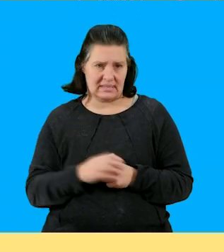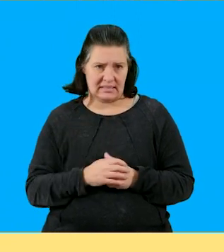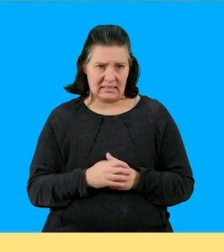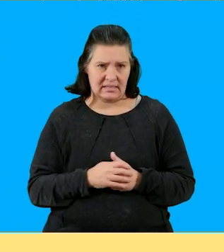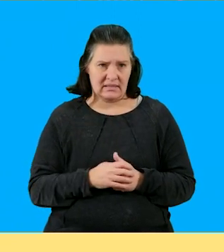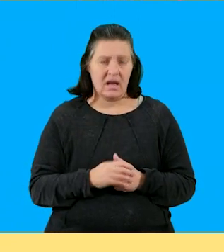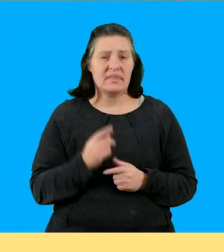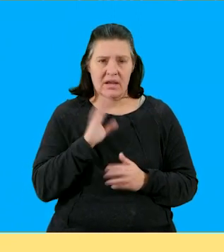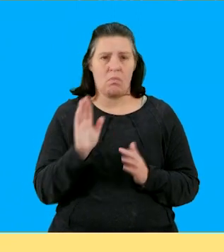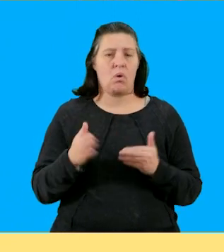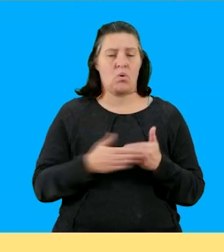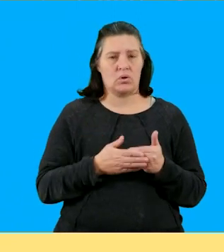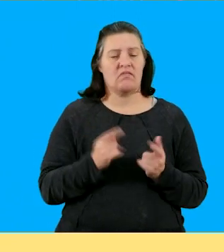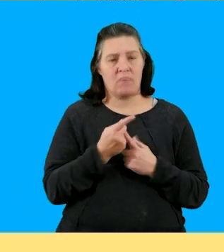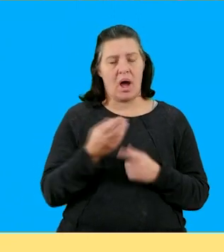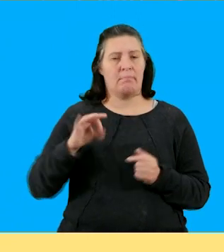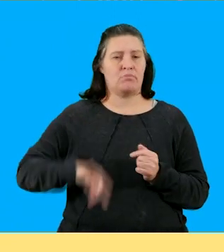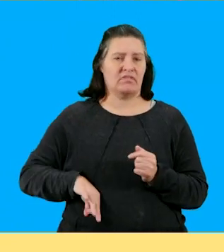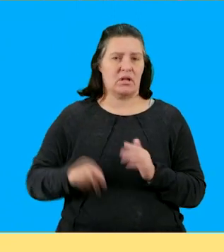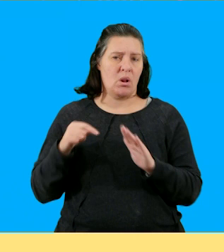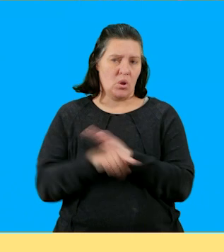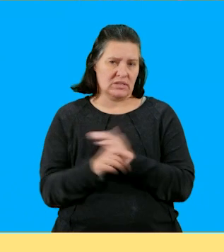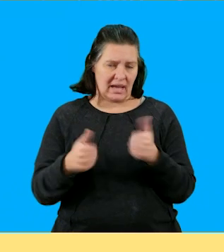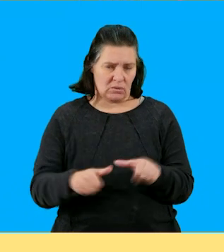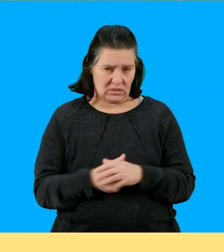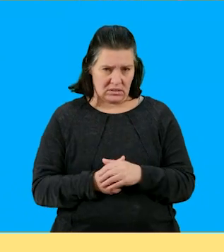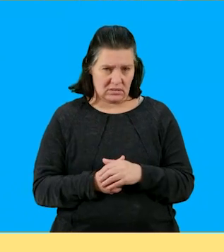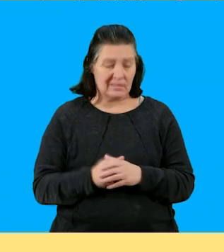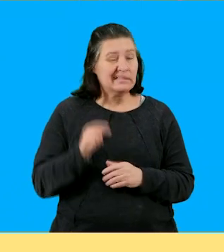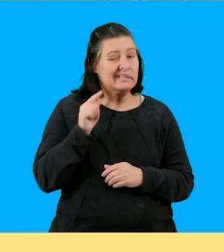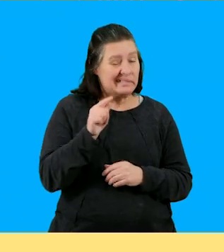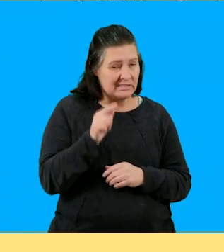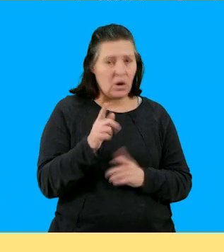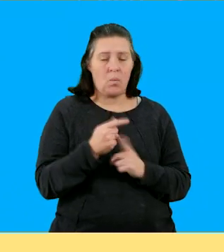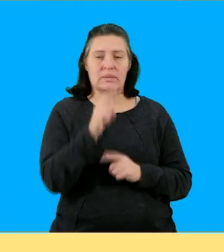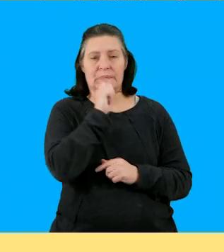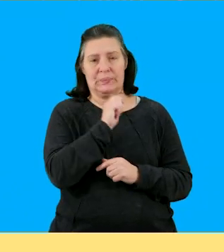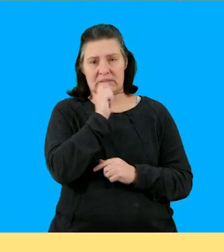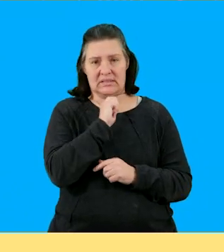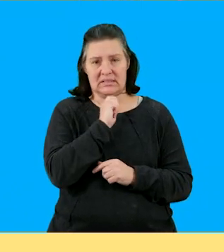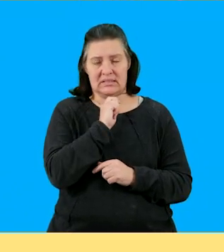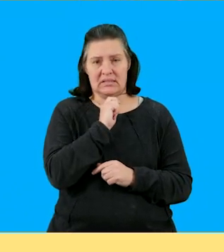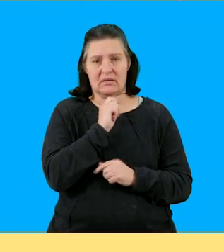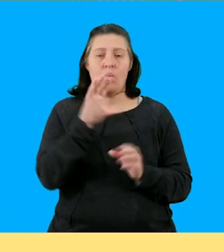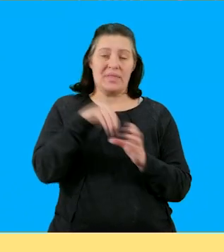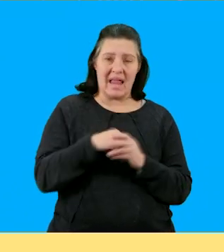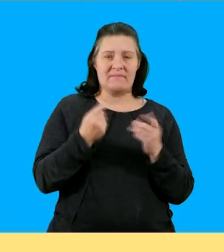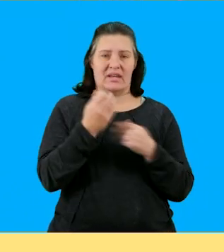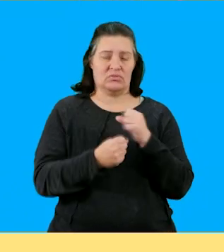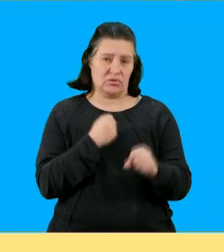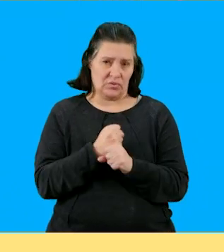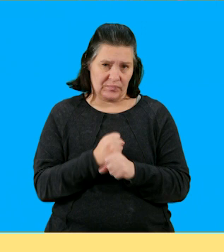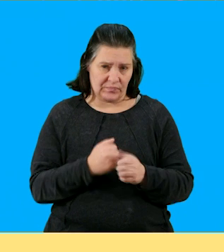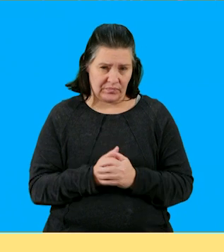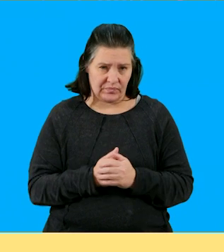1,780. This is what I then close off to my profit and loss account. This is what was used in this